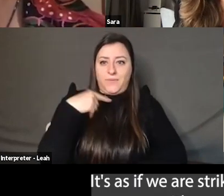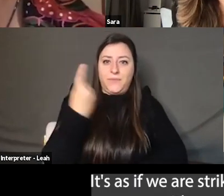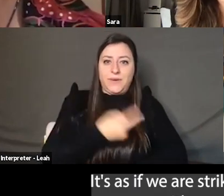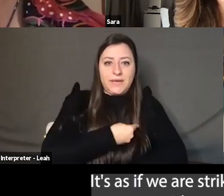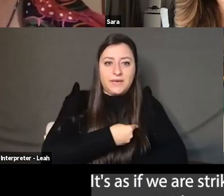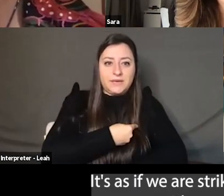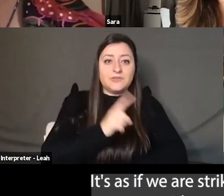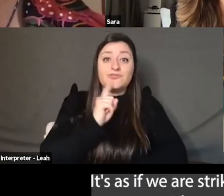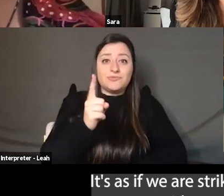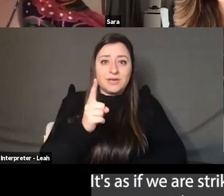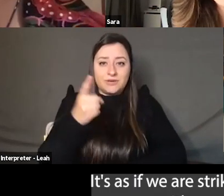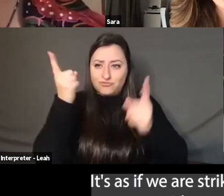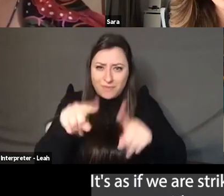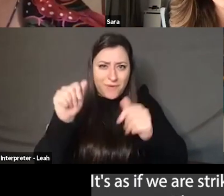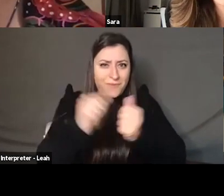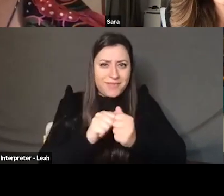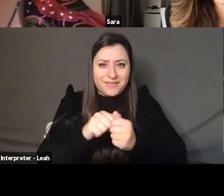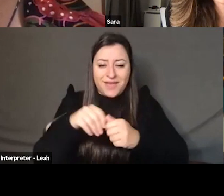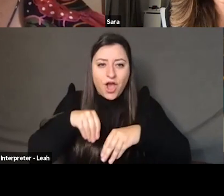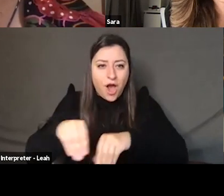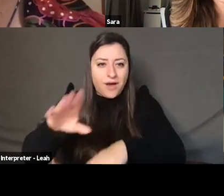it's as if we are striking an agreement with carpet sellers.